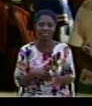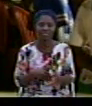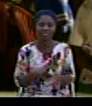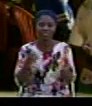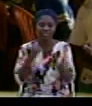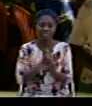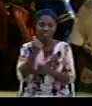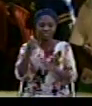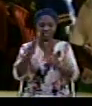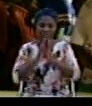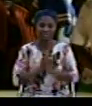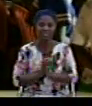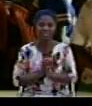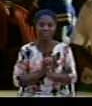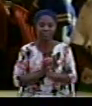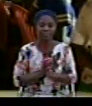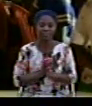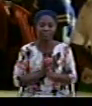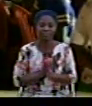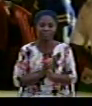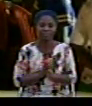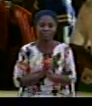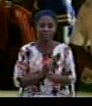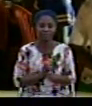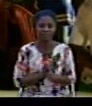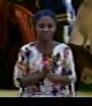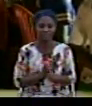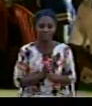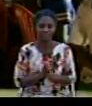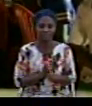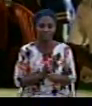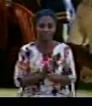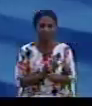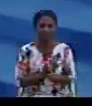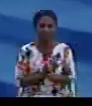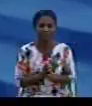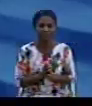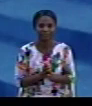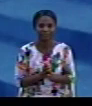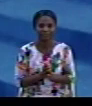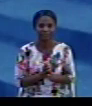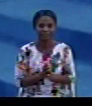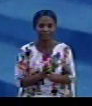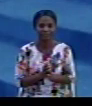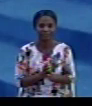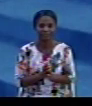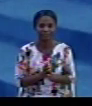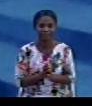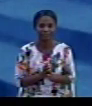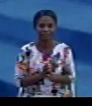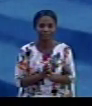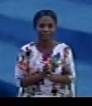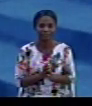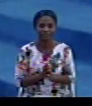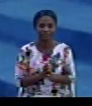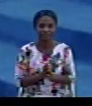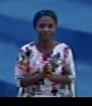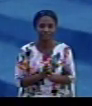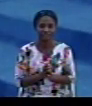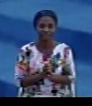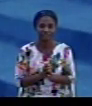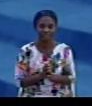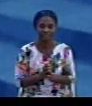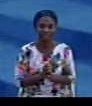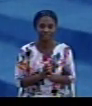God. What's your name? Your address? You forgot. My name is Daniel Ojo Oluwaseun. I came from Ilorin. I came from